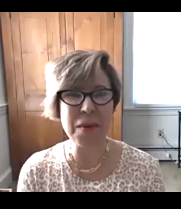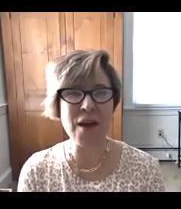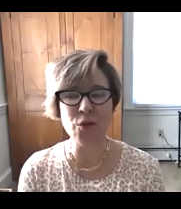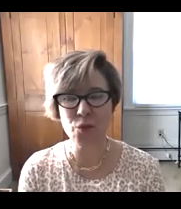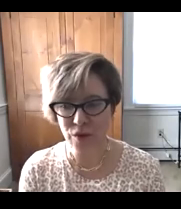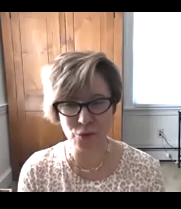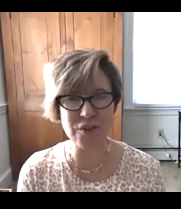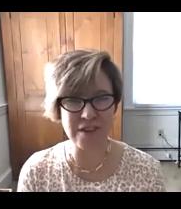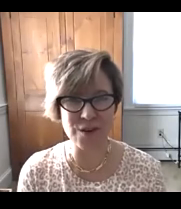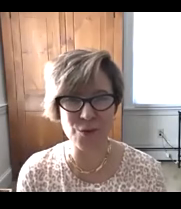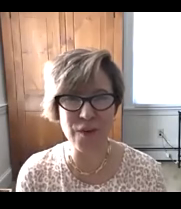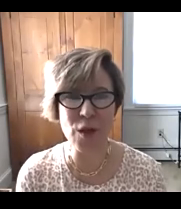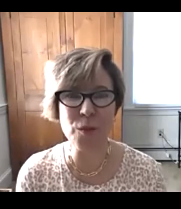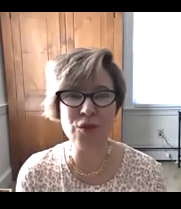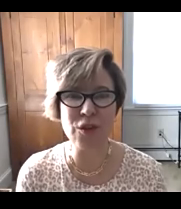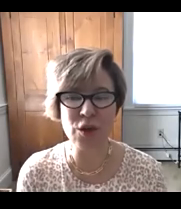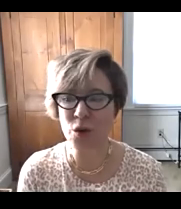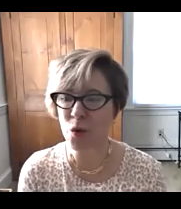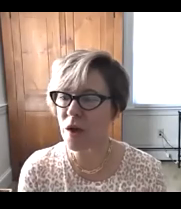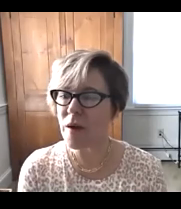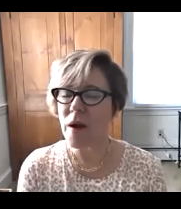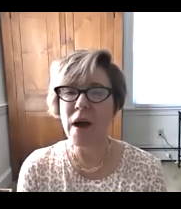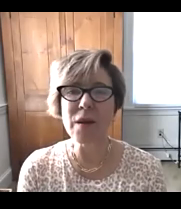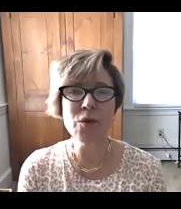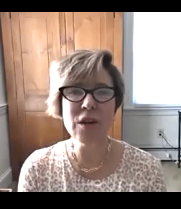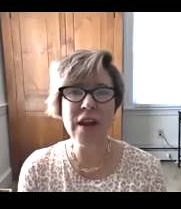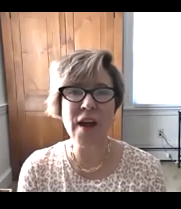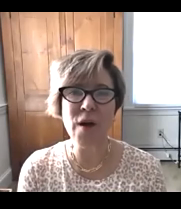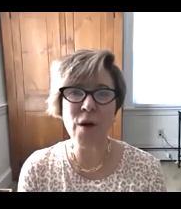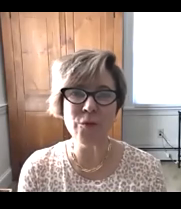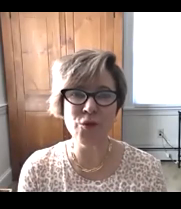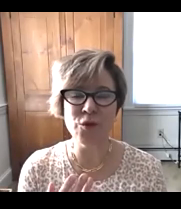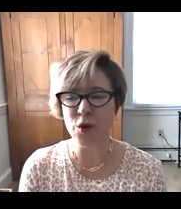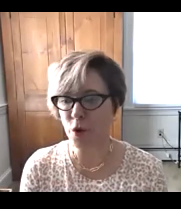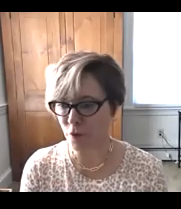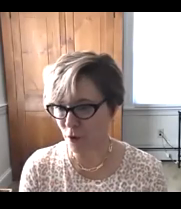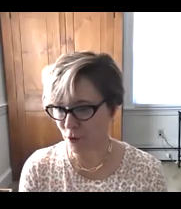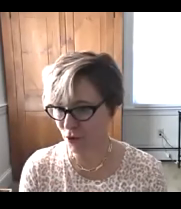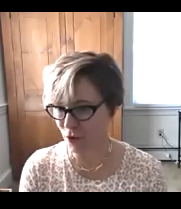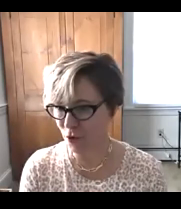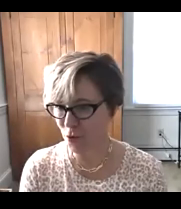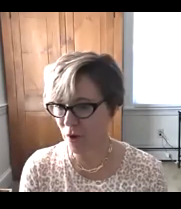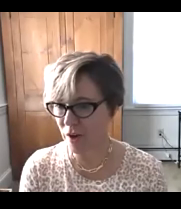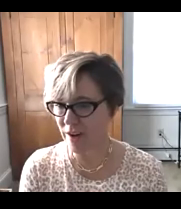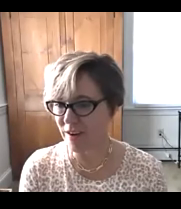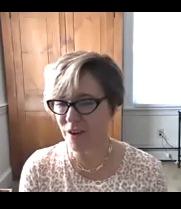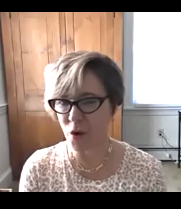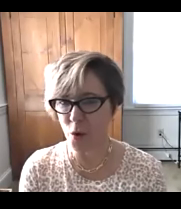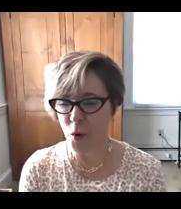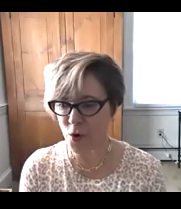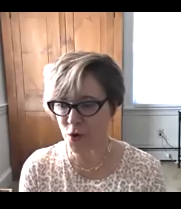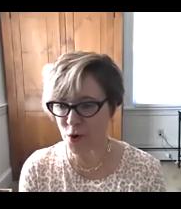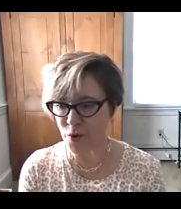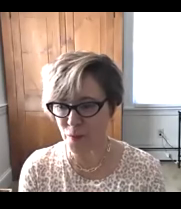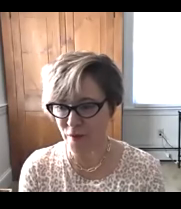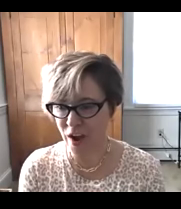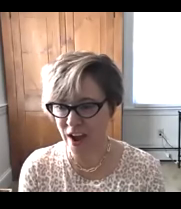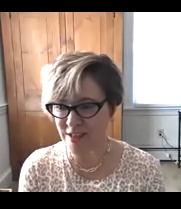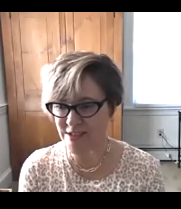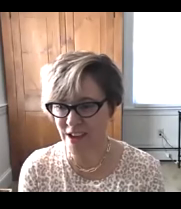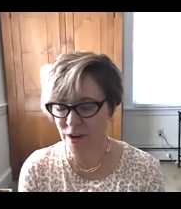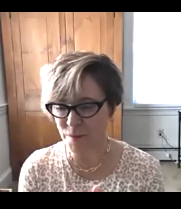and about the resources that are available to you, I am going to now turn it over to our partner,